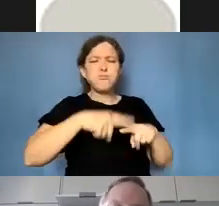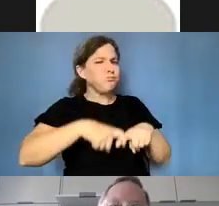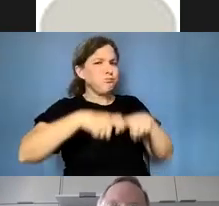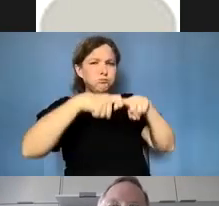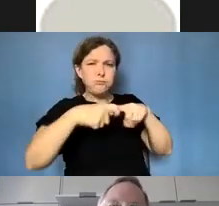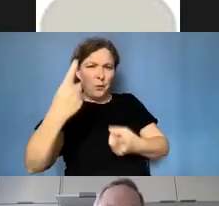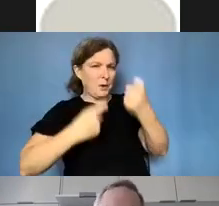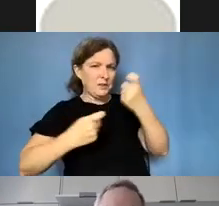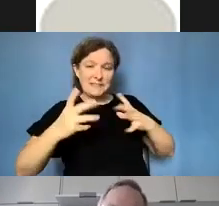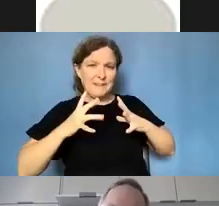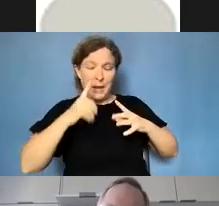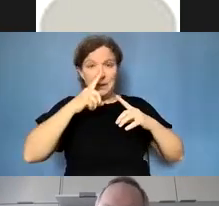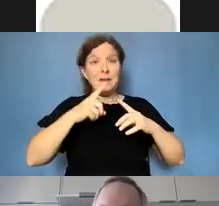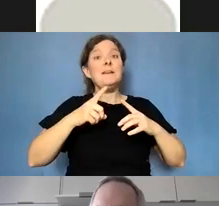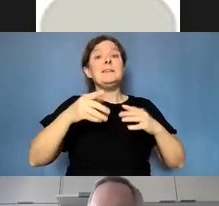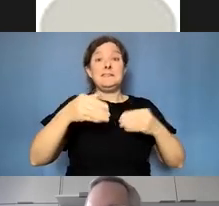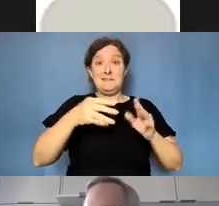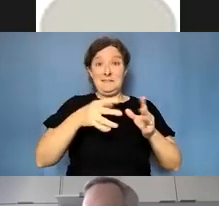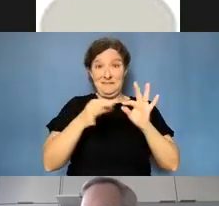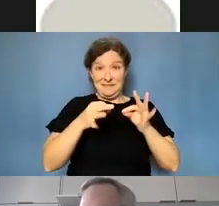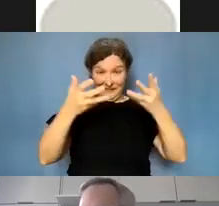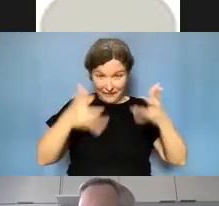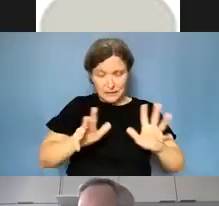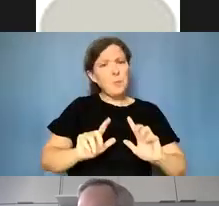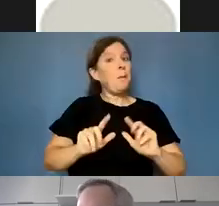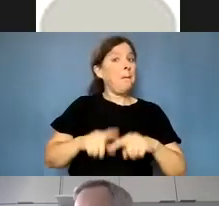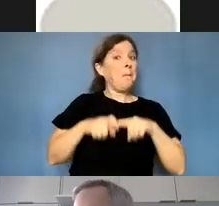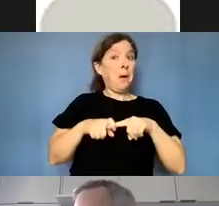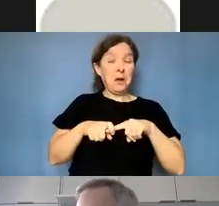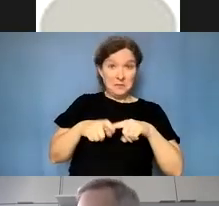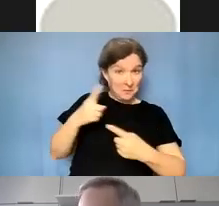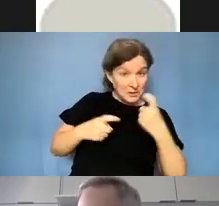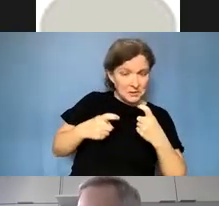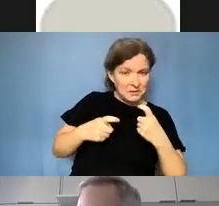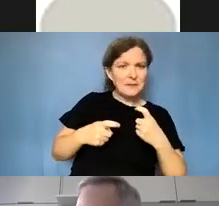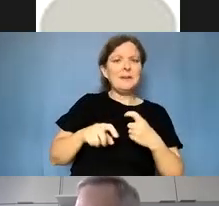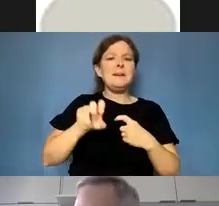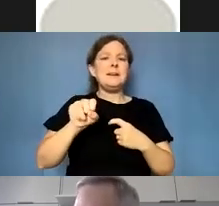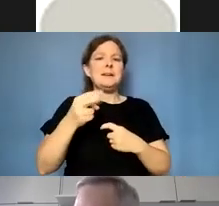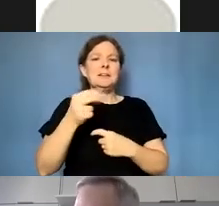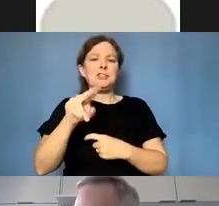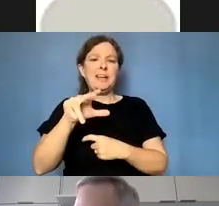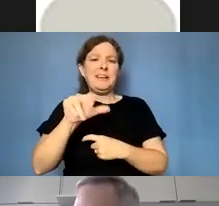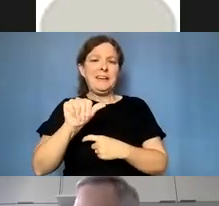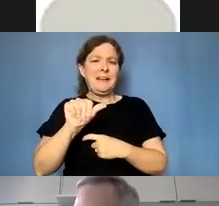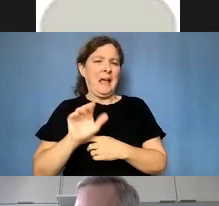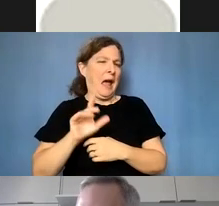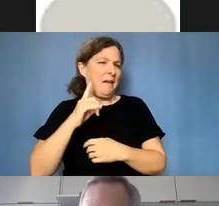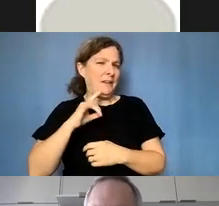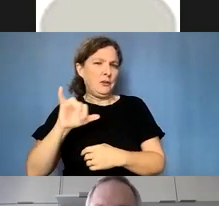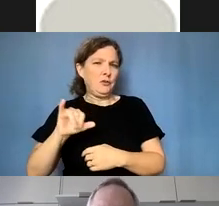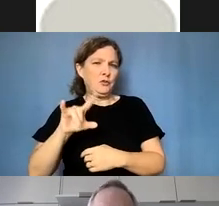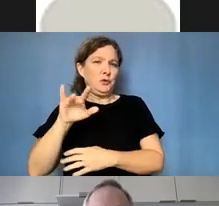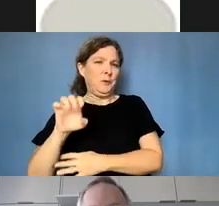take questions. So I'll pause after each slide just to see if there's a question. That's wonderful. So I believe it was Julie that had a question.